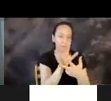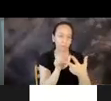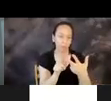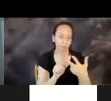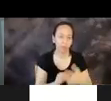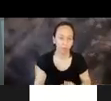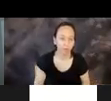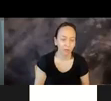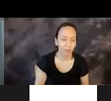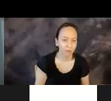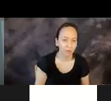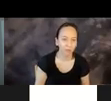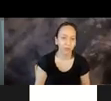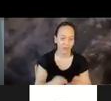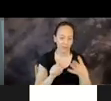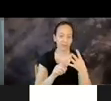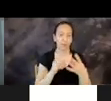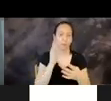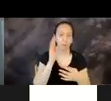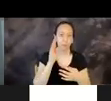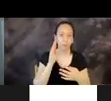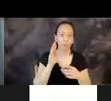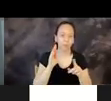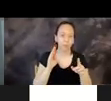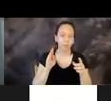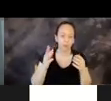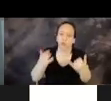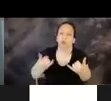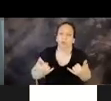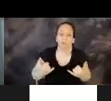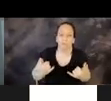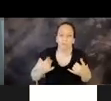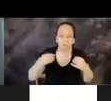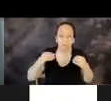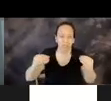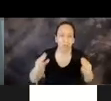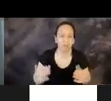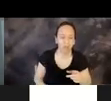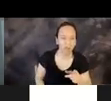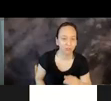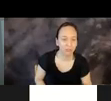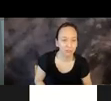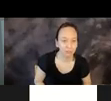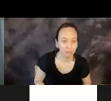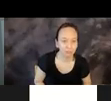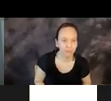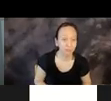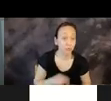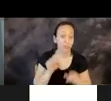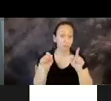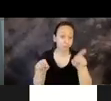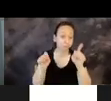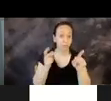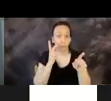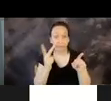And the blue dots are existing MBTA retailers. So you can select the dots to see what is being proposed there.